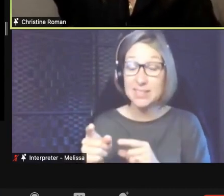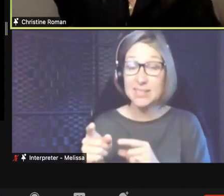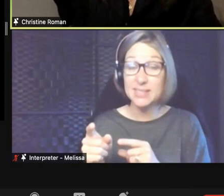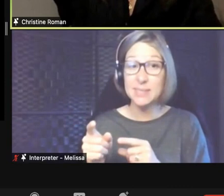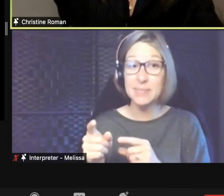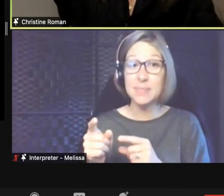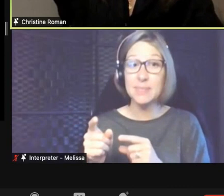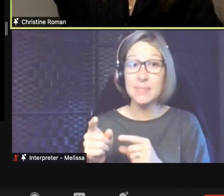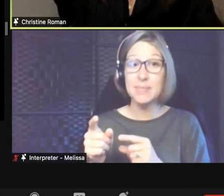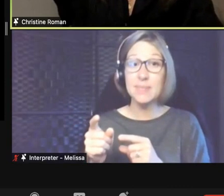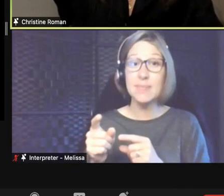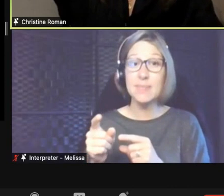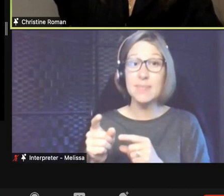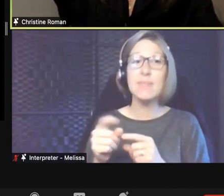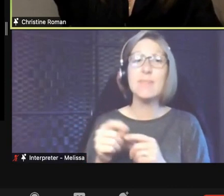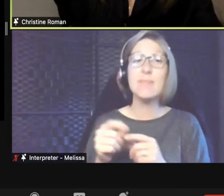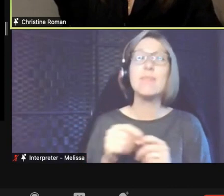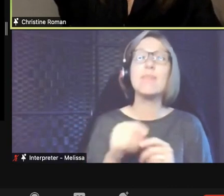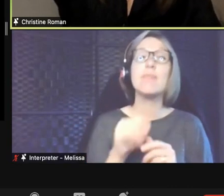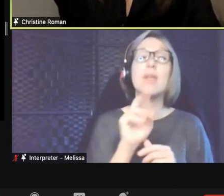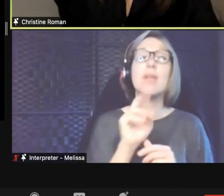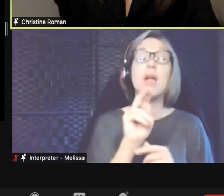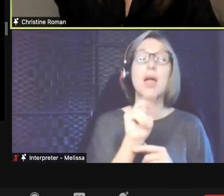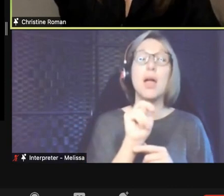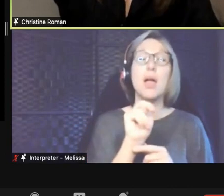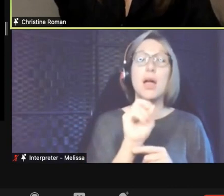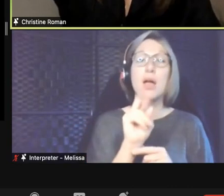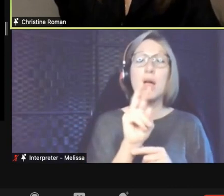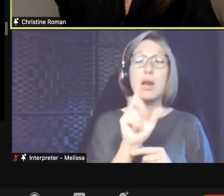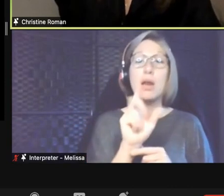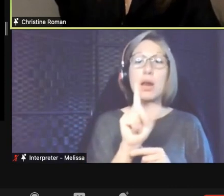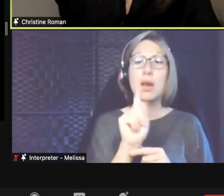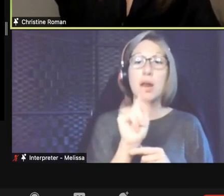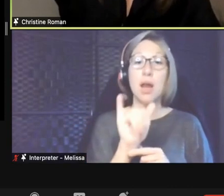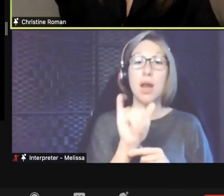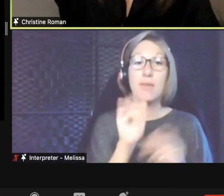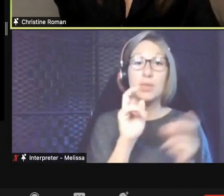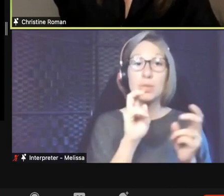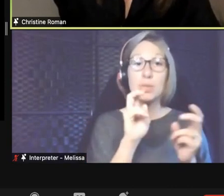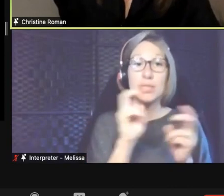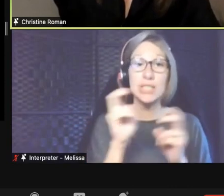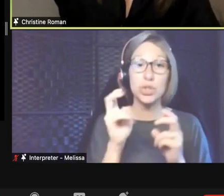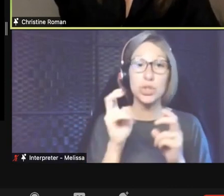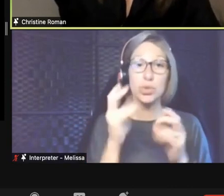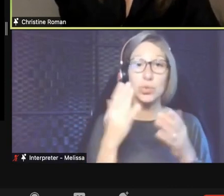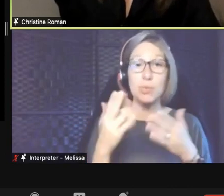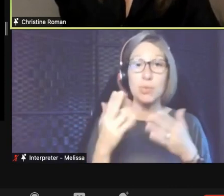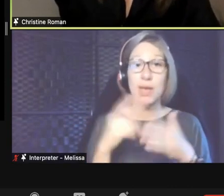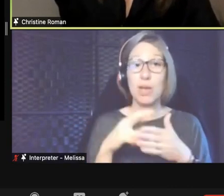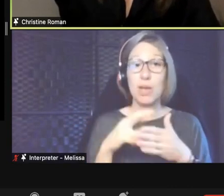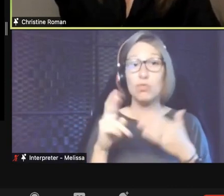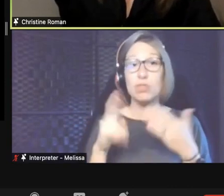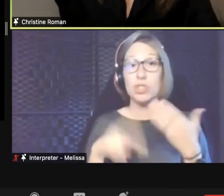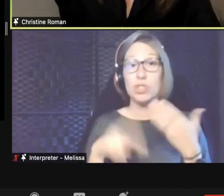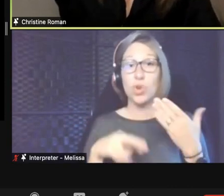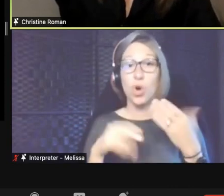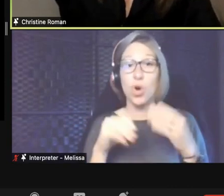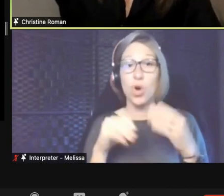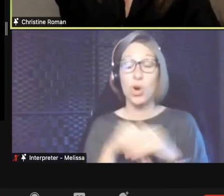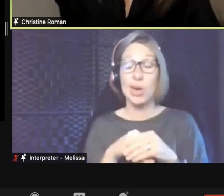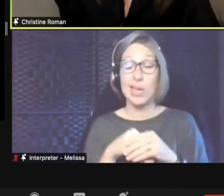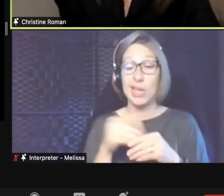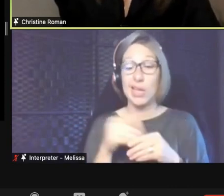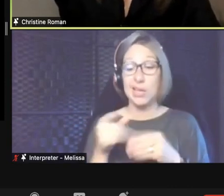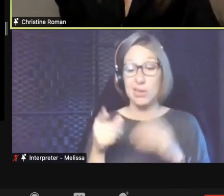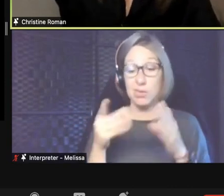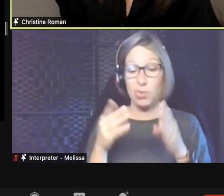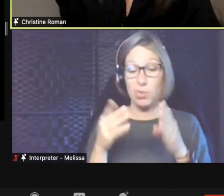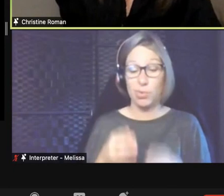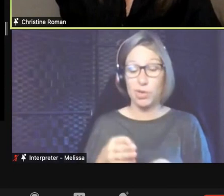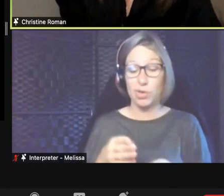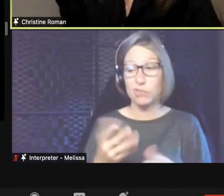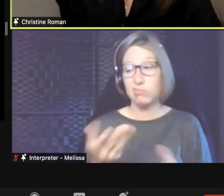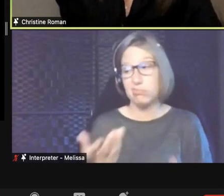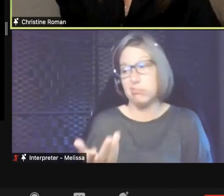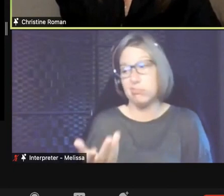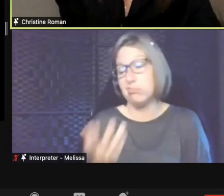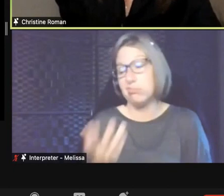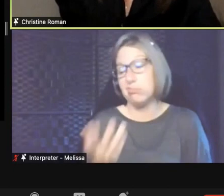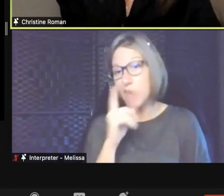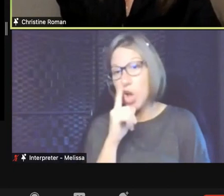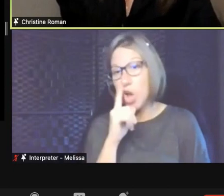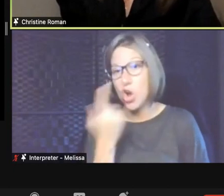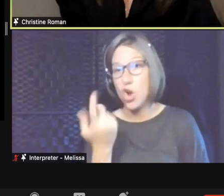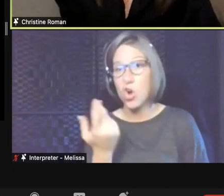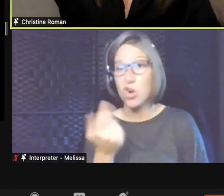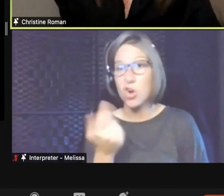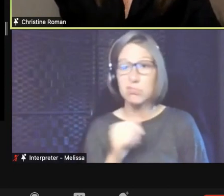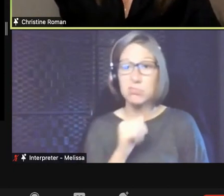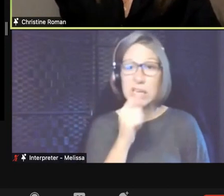appearing to be disinterested. Actually, it's access. So what happens in a classroom? Oh, let's just talk about like